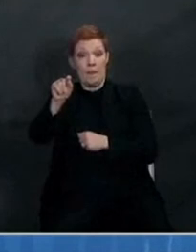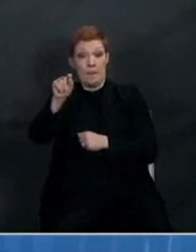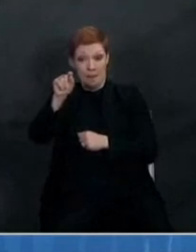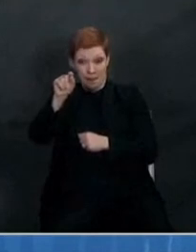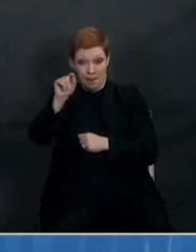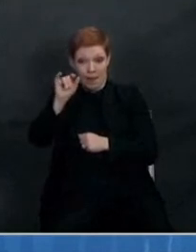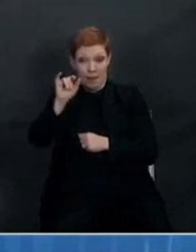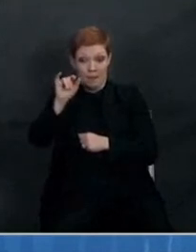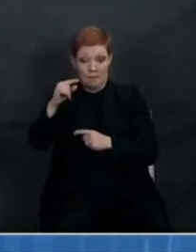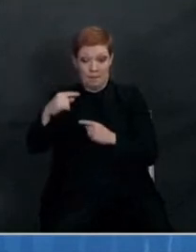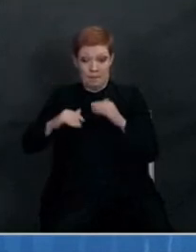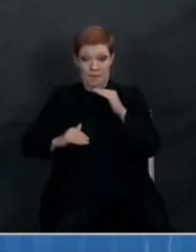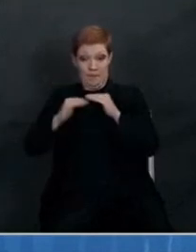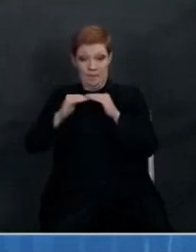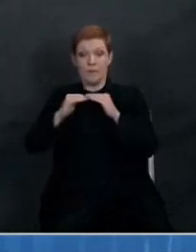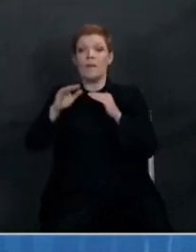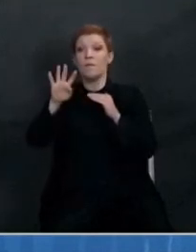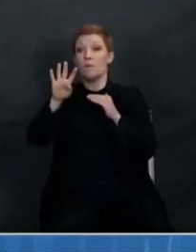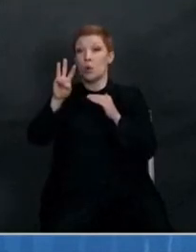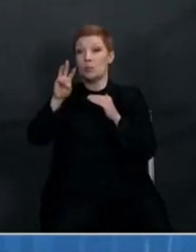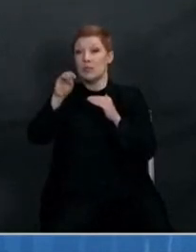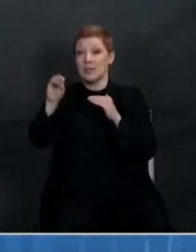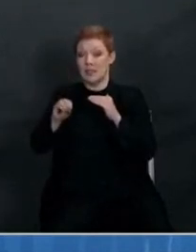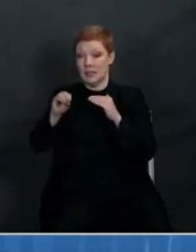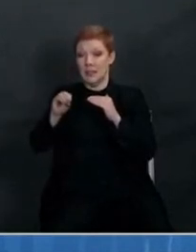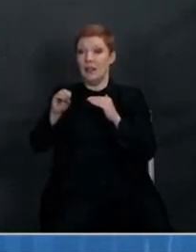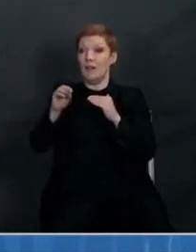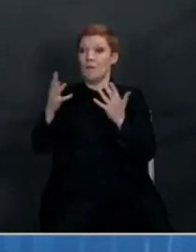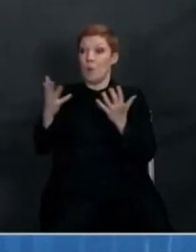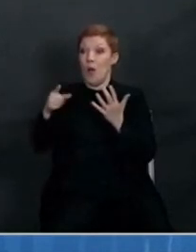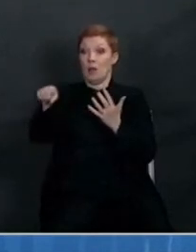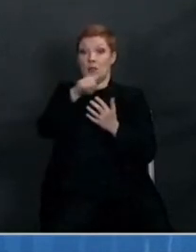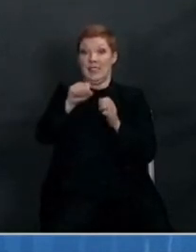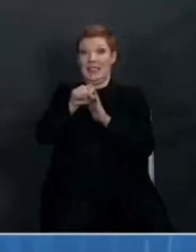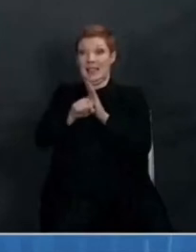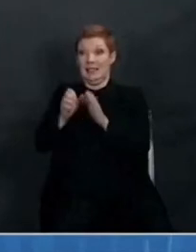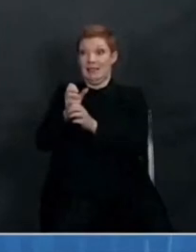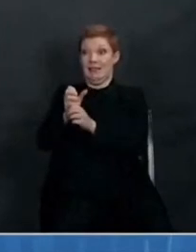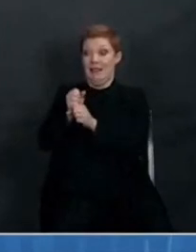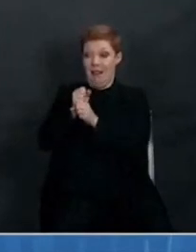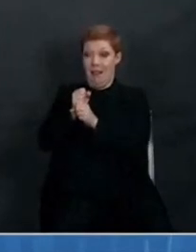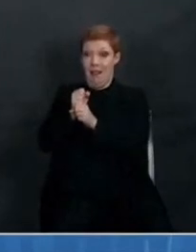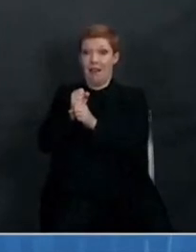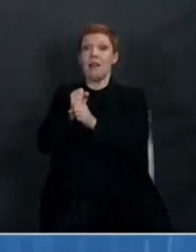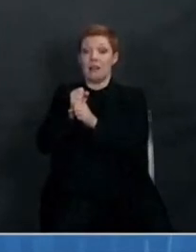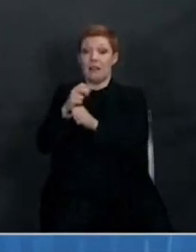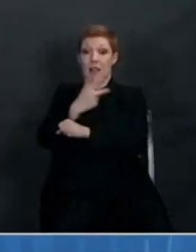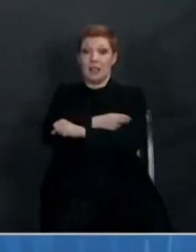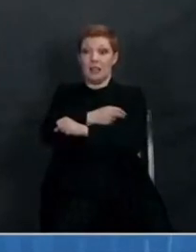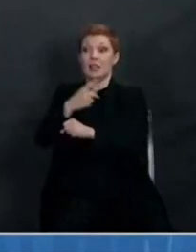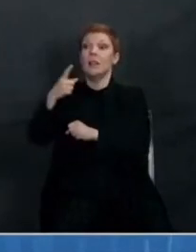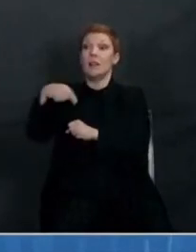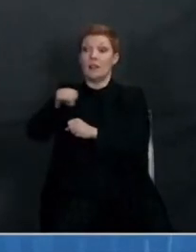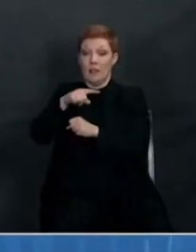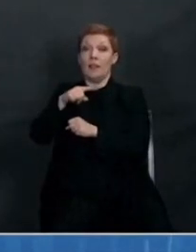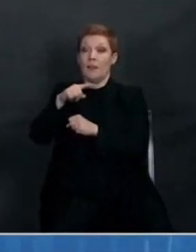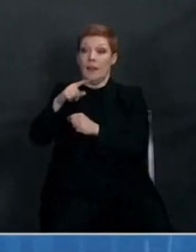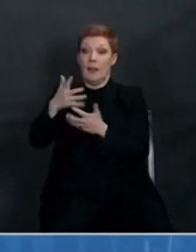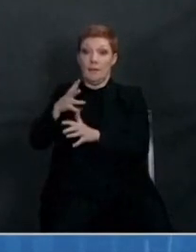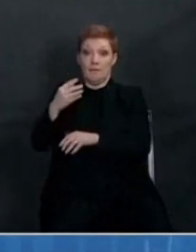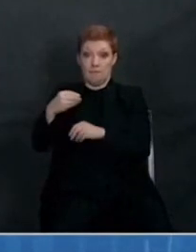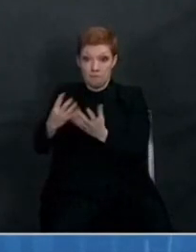administered 46% of their inventory. Today, that number is 62%. We are